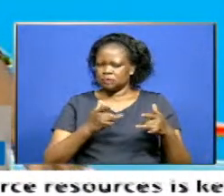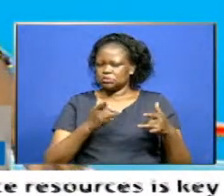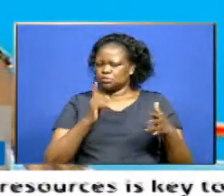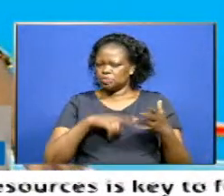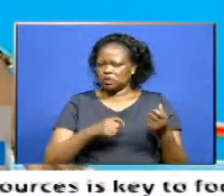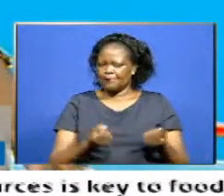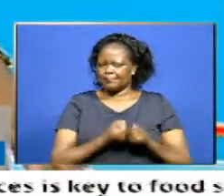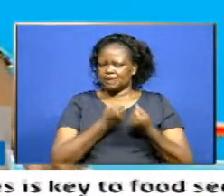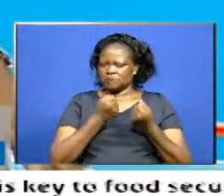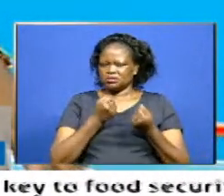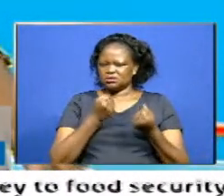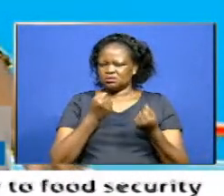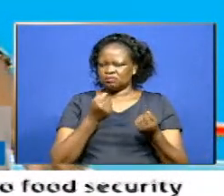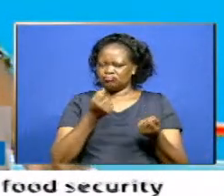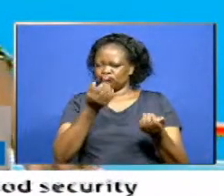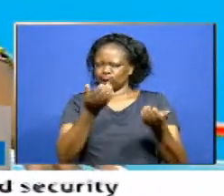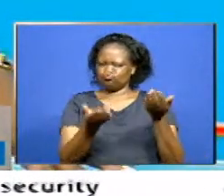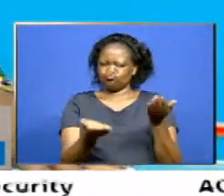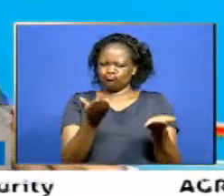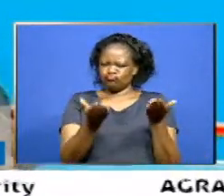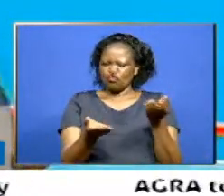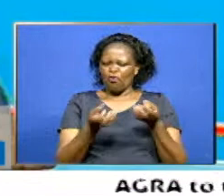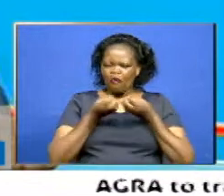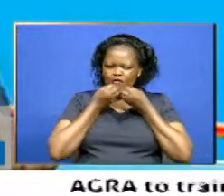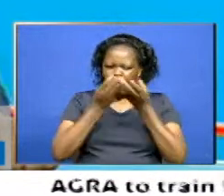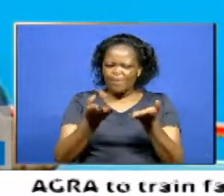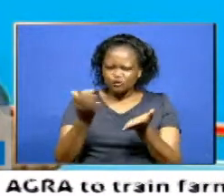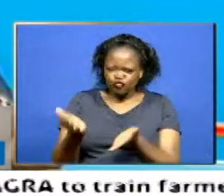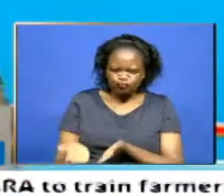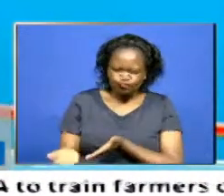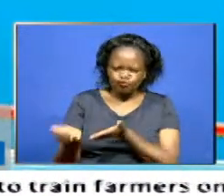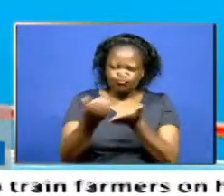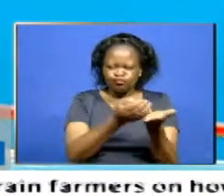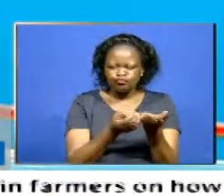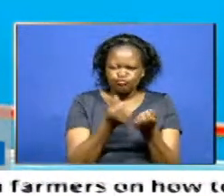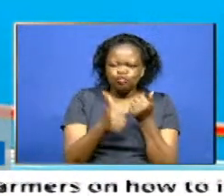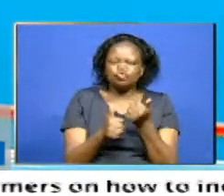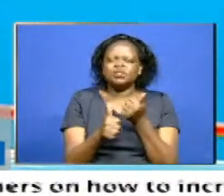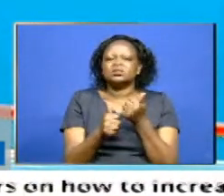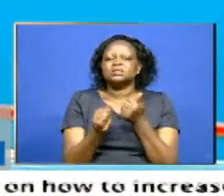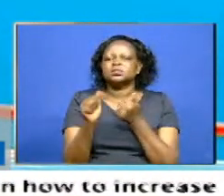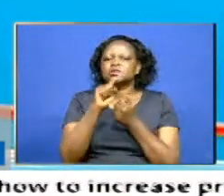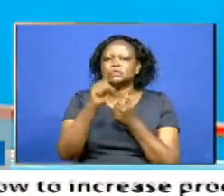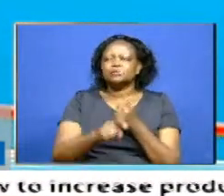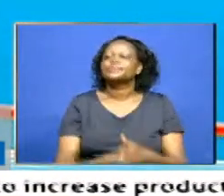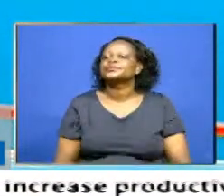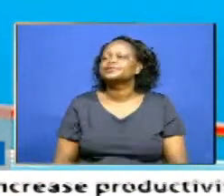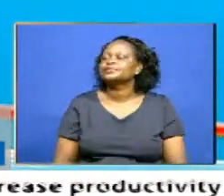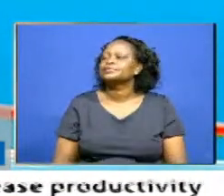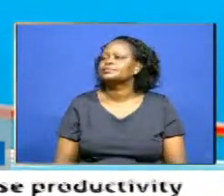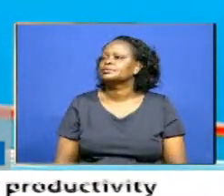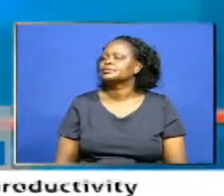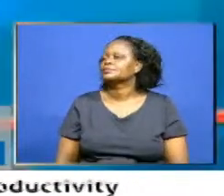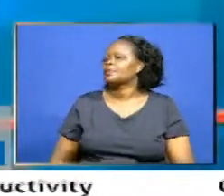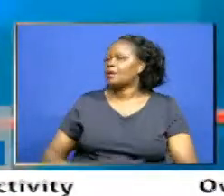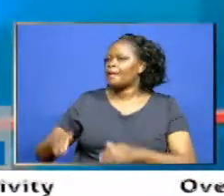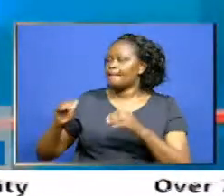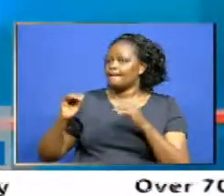analysis, what information do you gather from the ground? I think the main information is